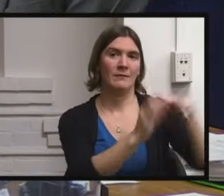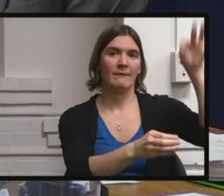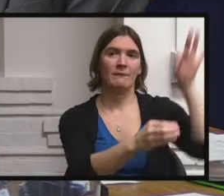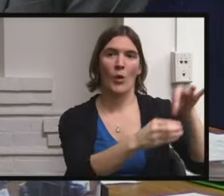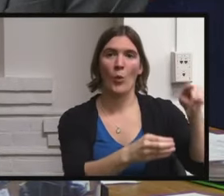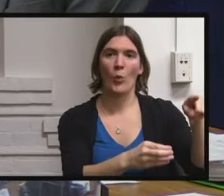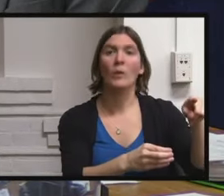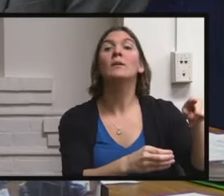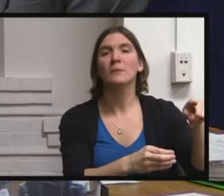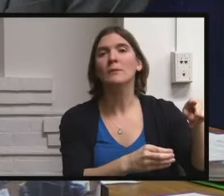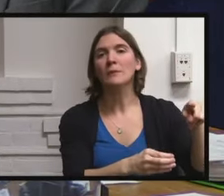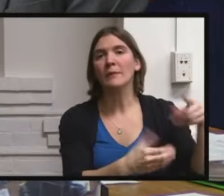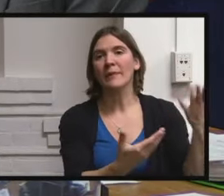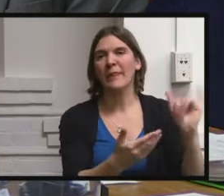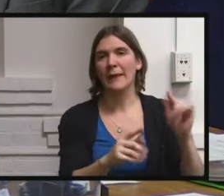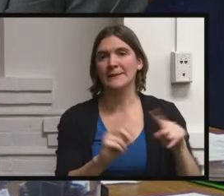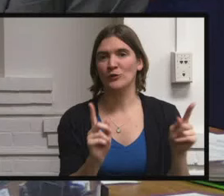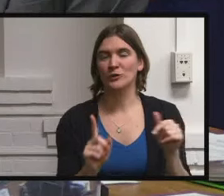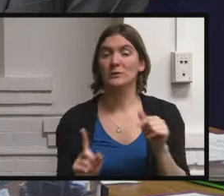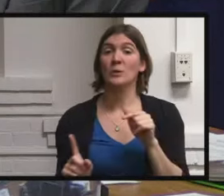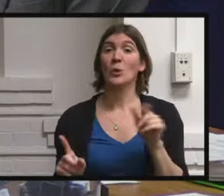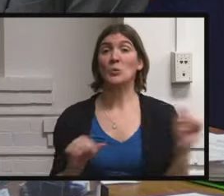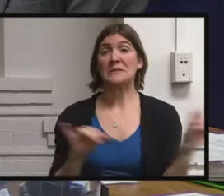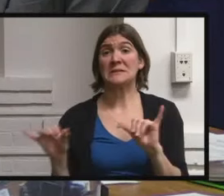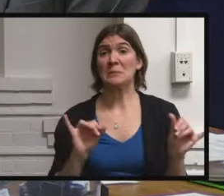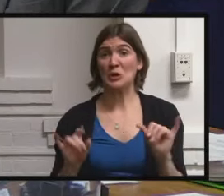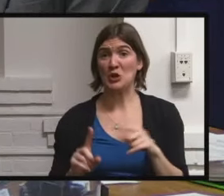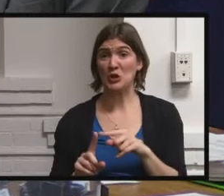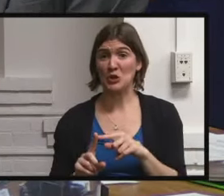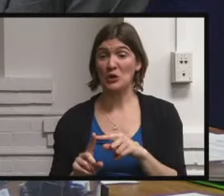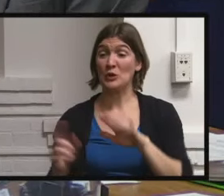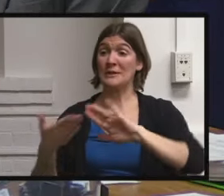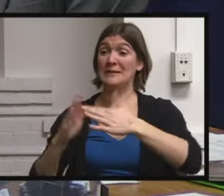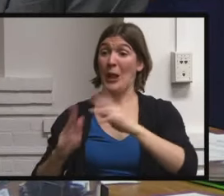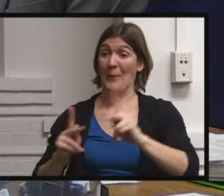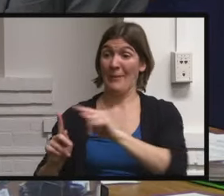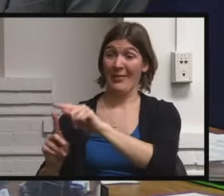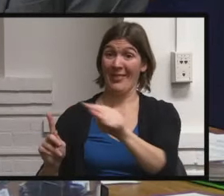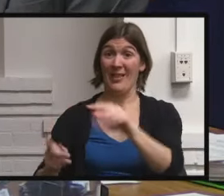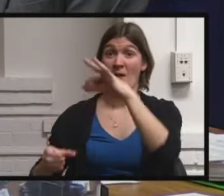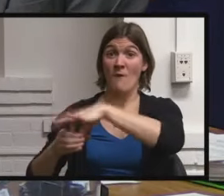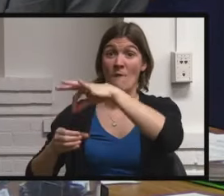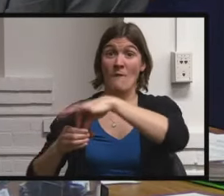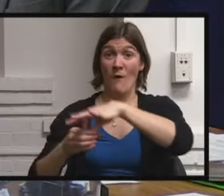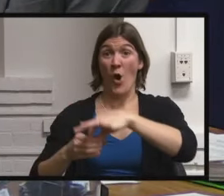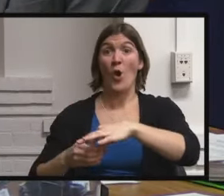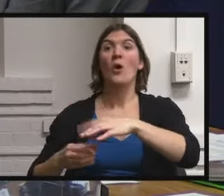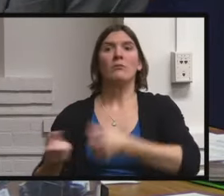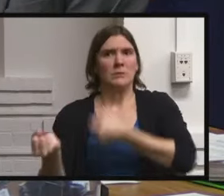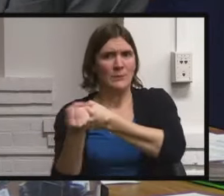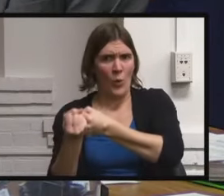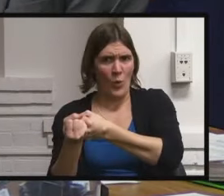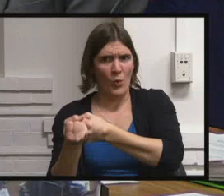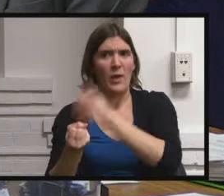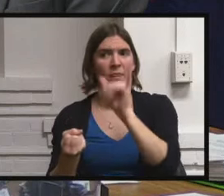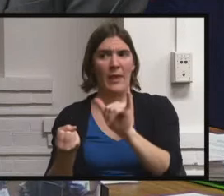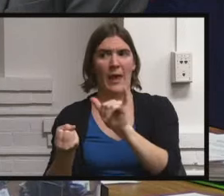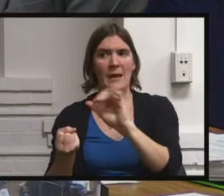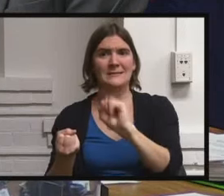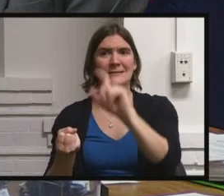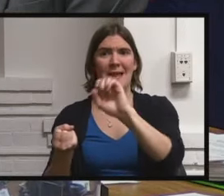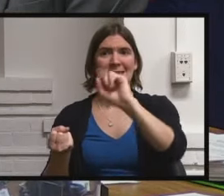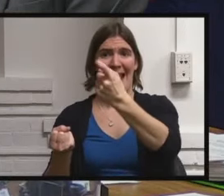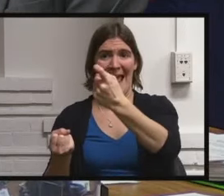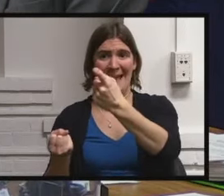ballot, and the voters townwide overwhelmingly approved the 1% local option sales